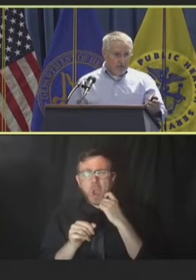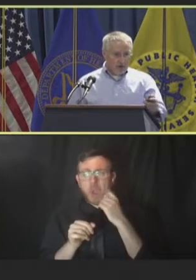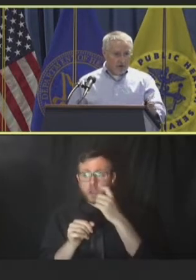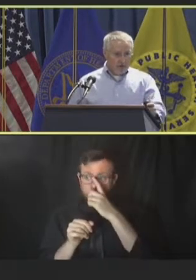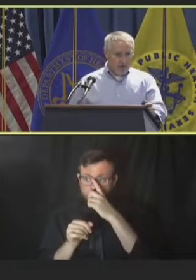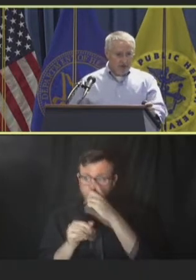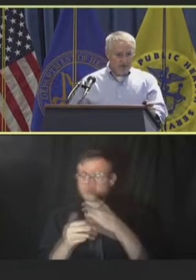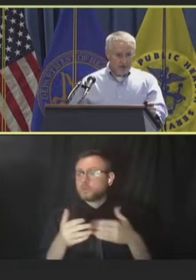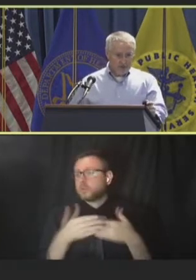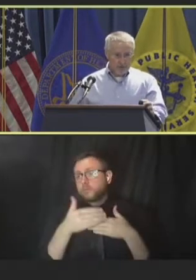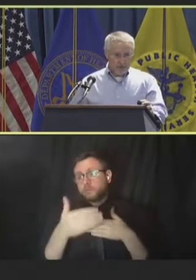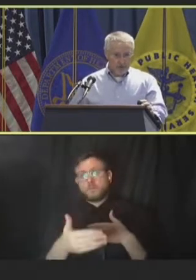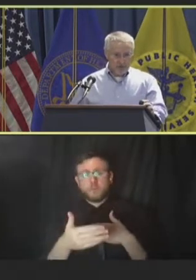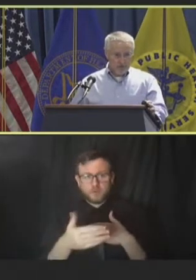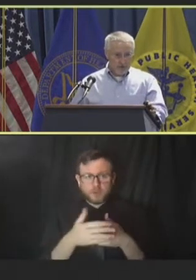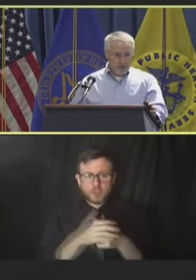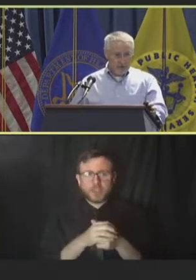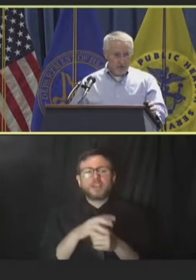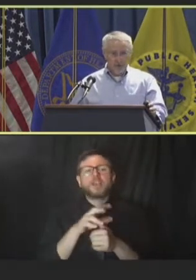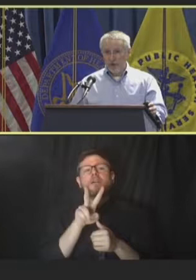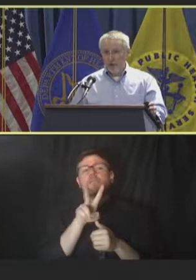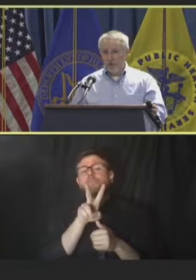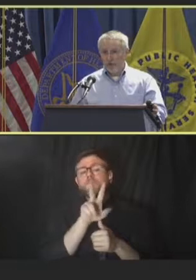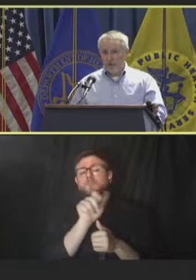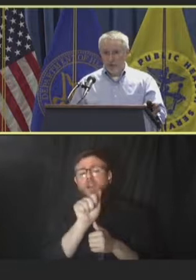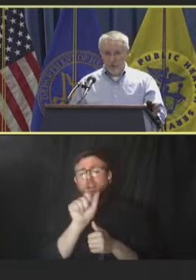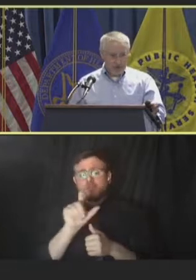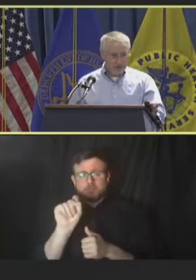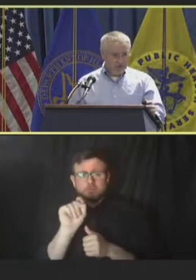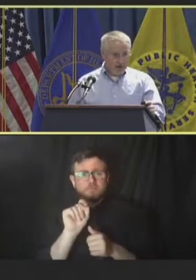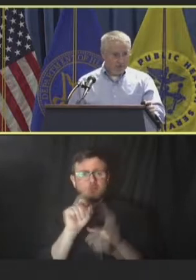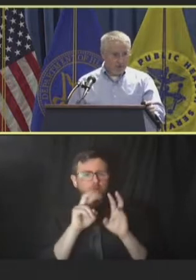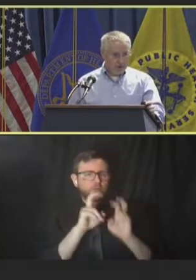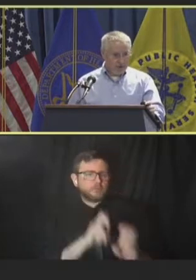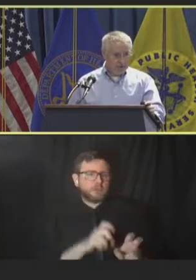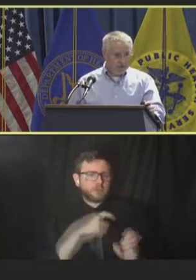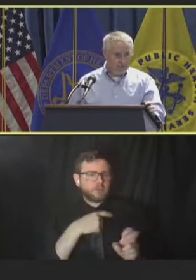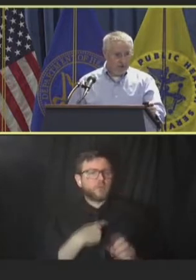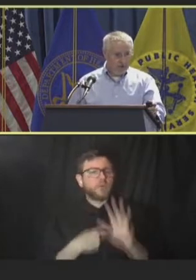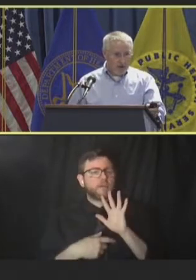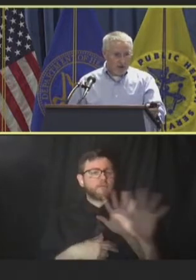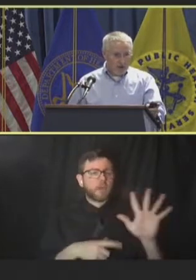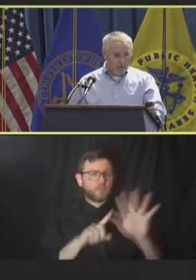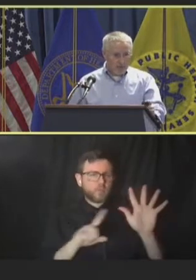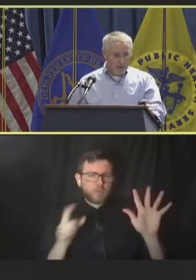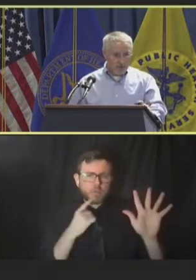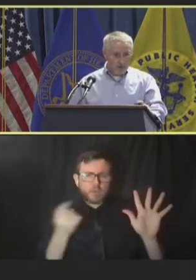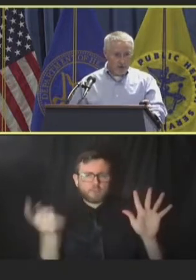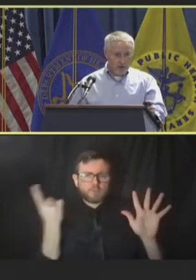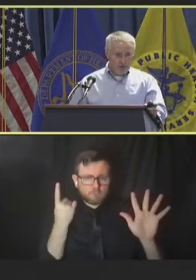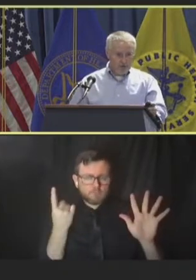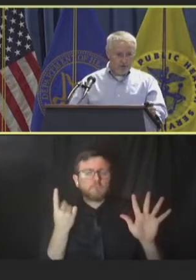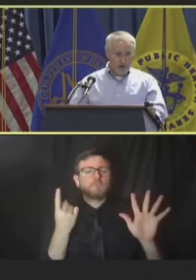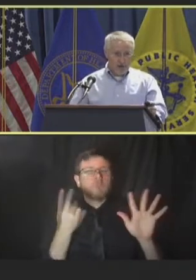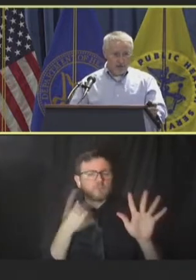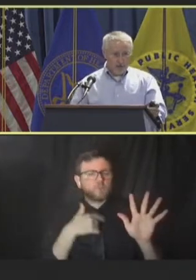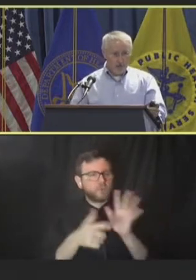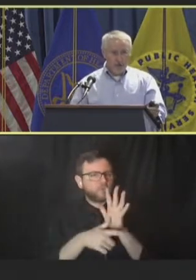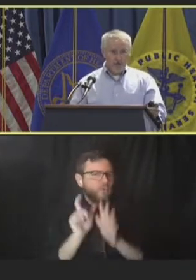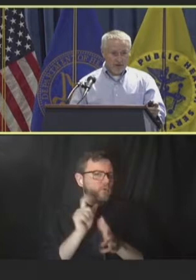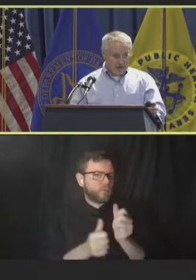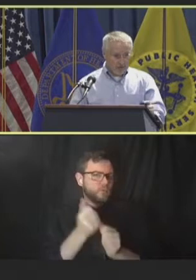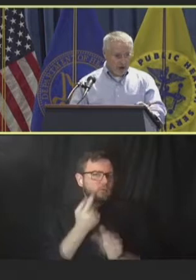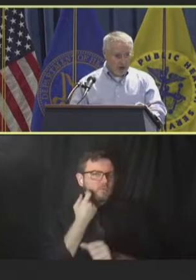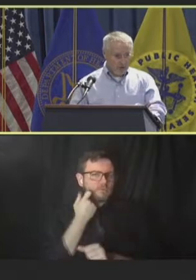Moving on to the VAST assessment of booster doses in those aged 5 to 11. We reviewed the most recent data from the